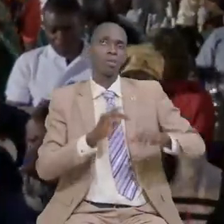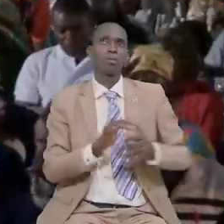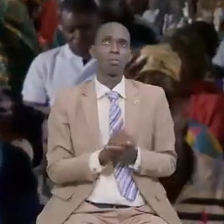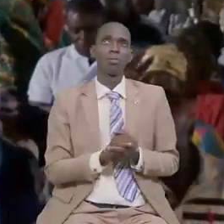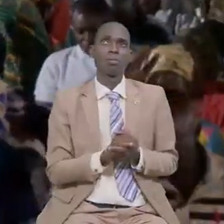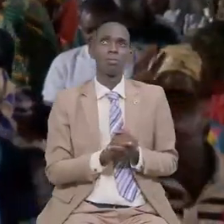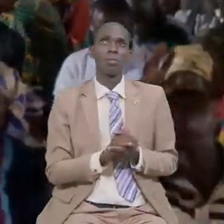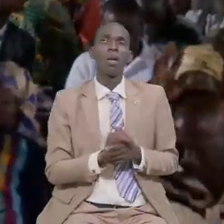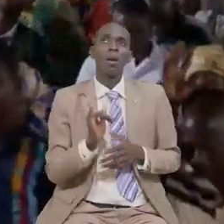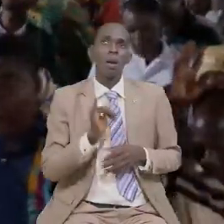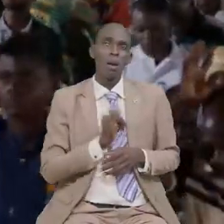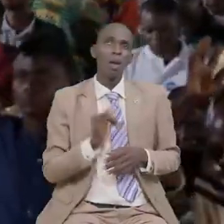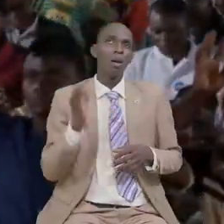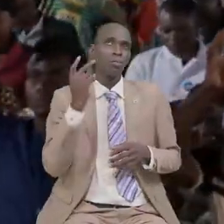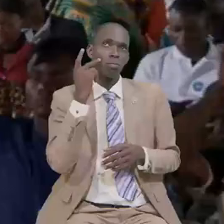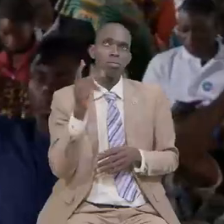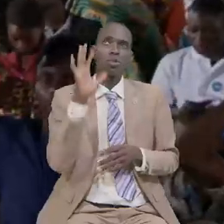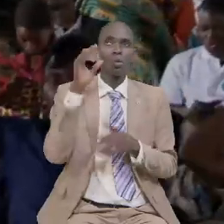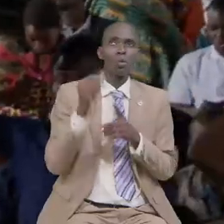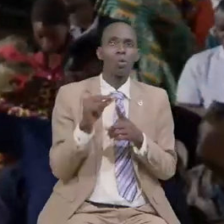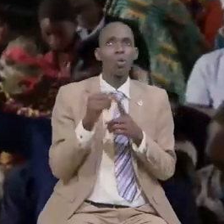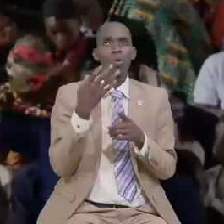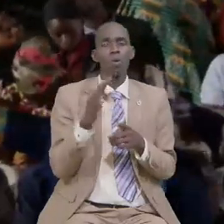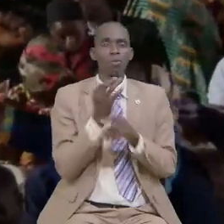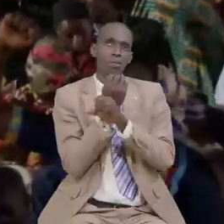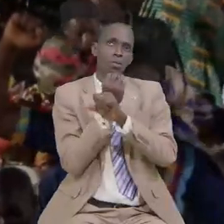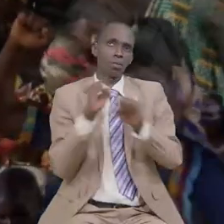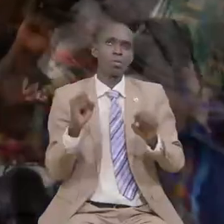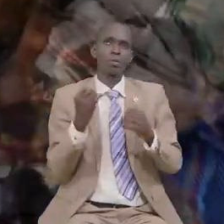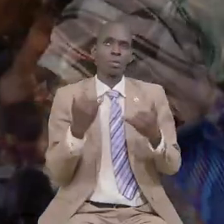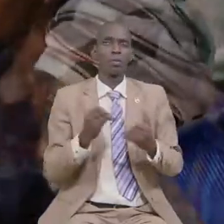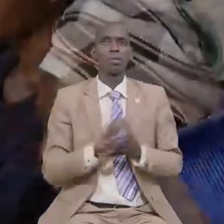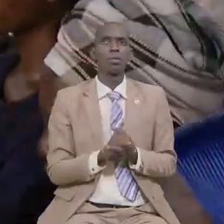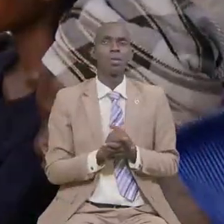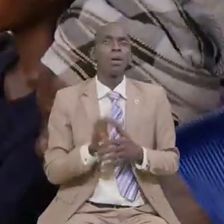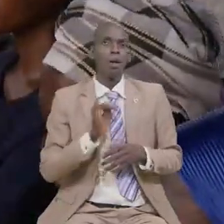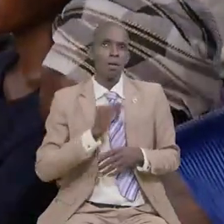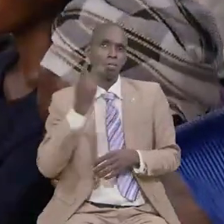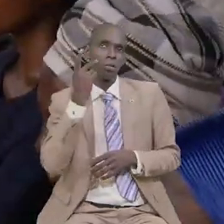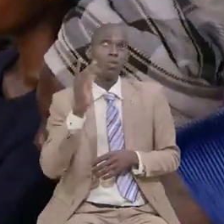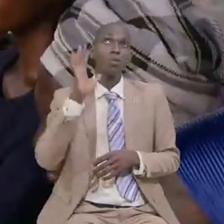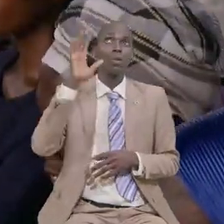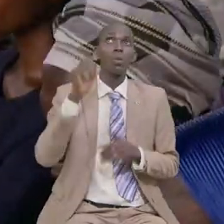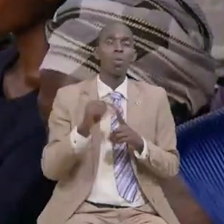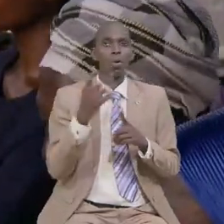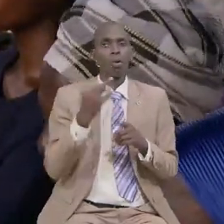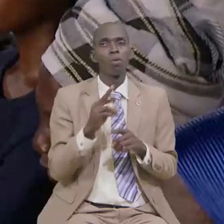I hear your word of salvation. I hear your word of